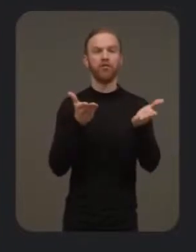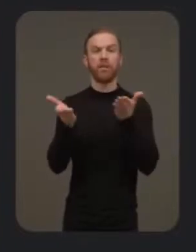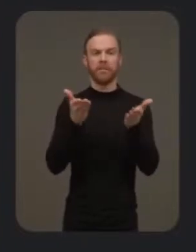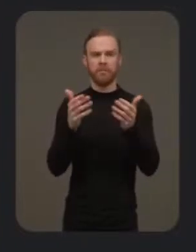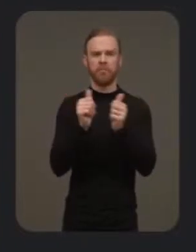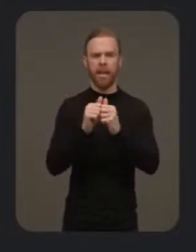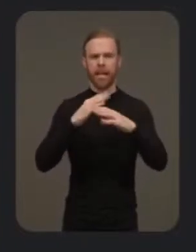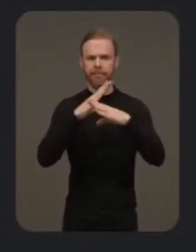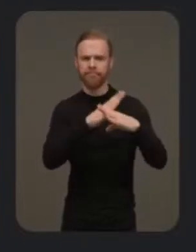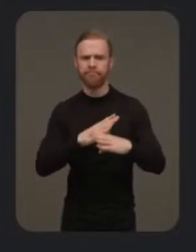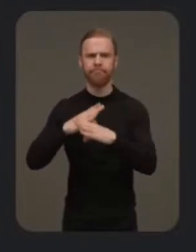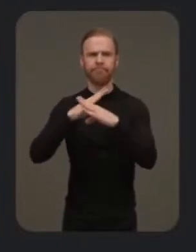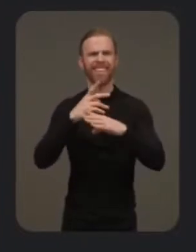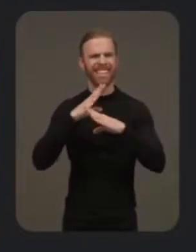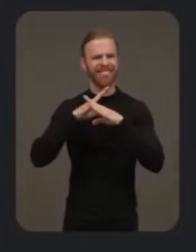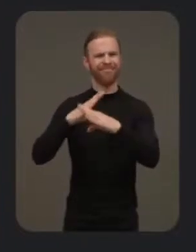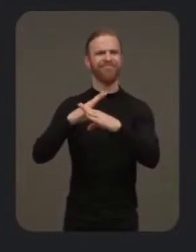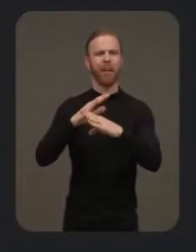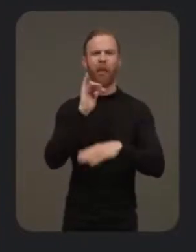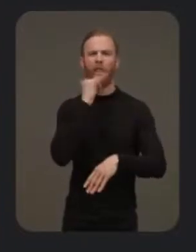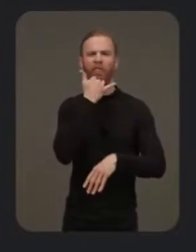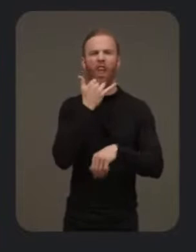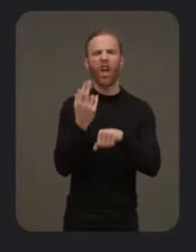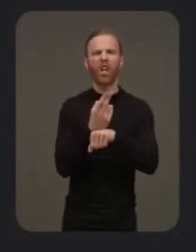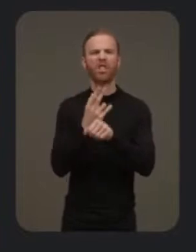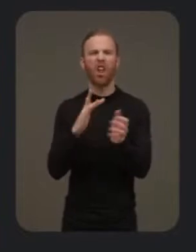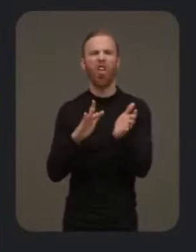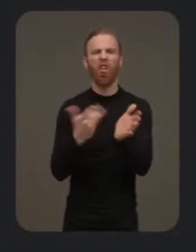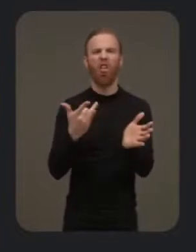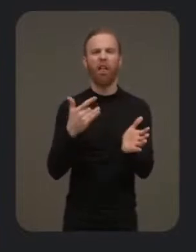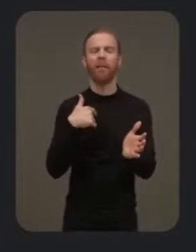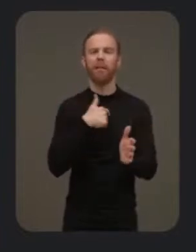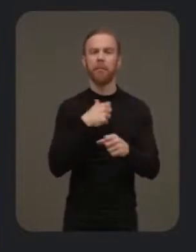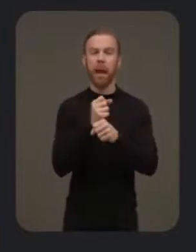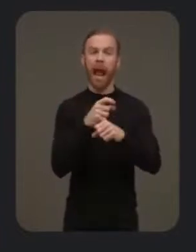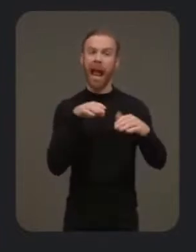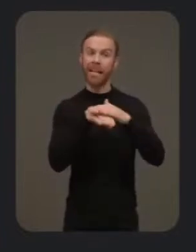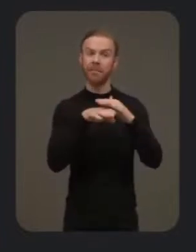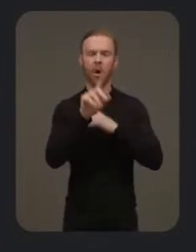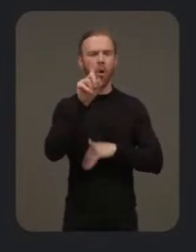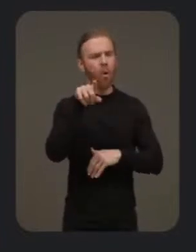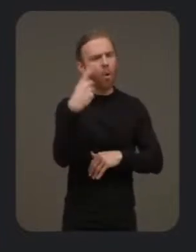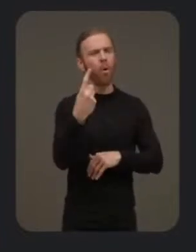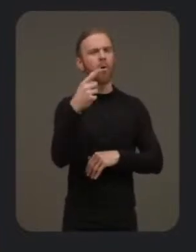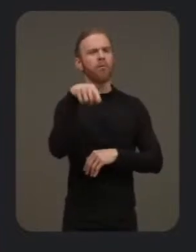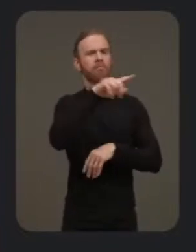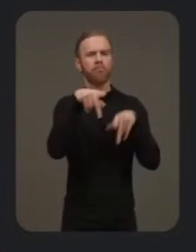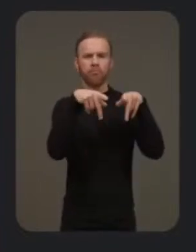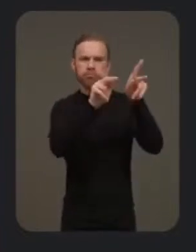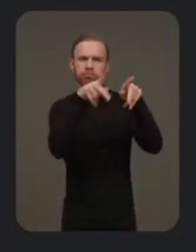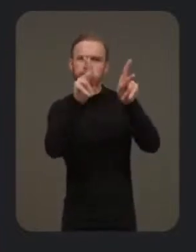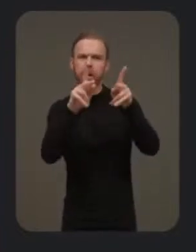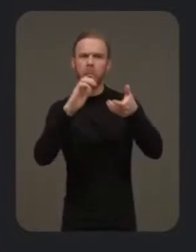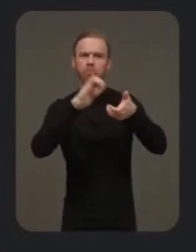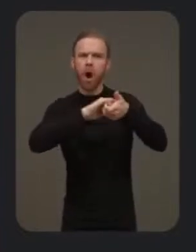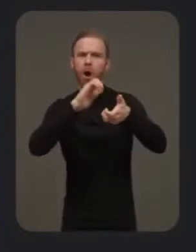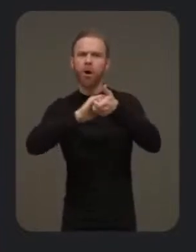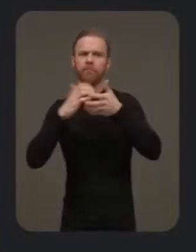help prevent misuse, and we make it accessible only to authorized partners.